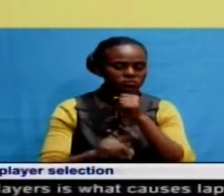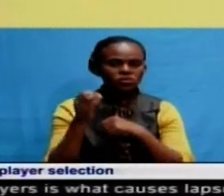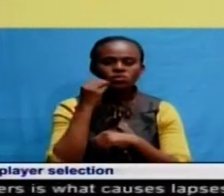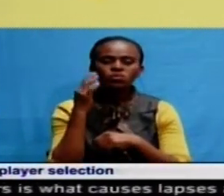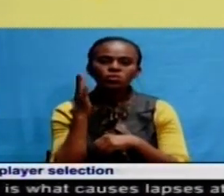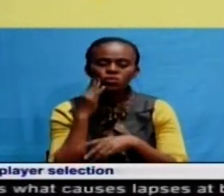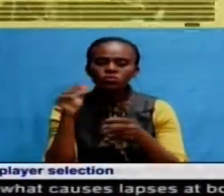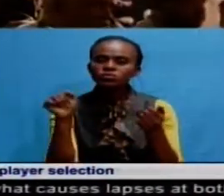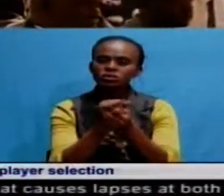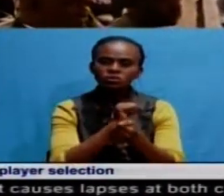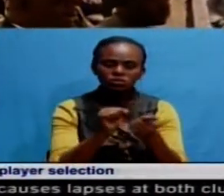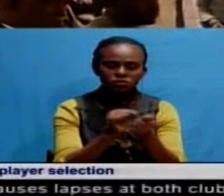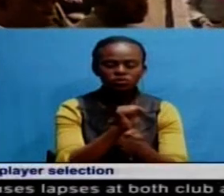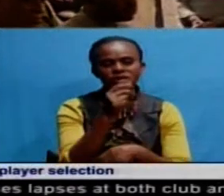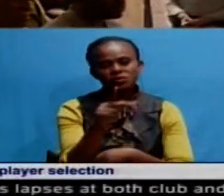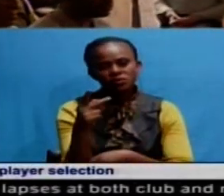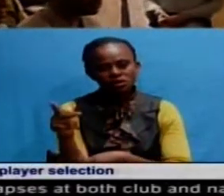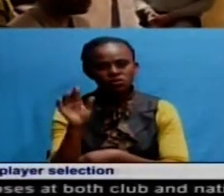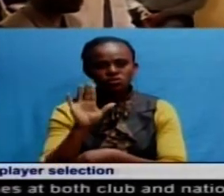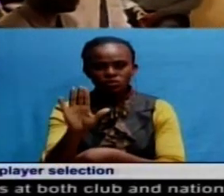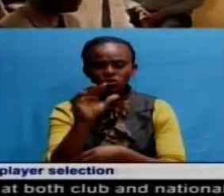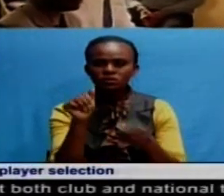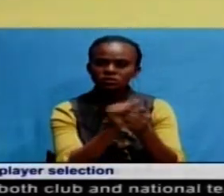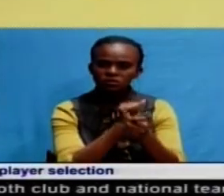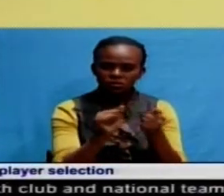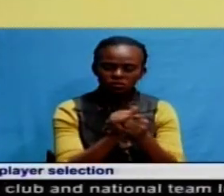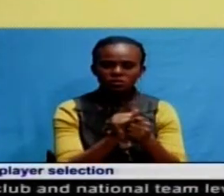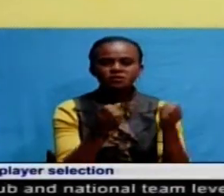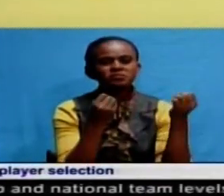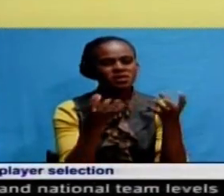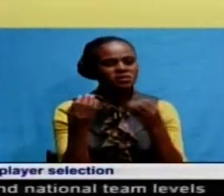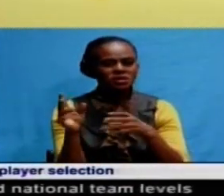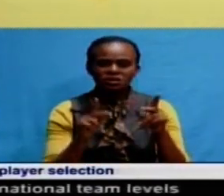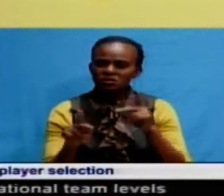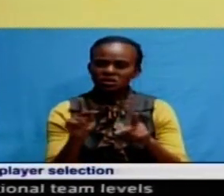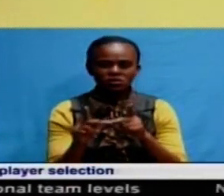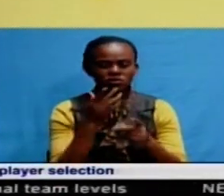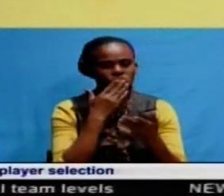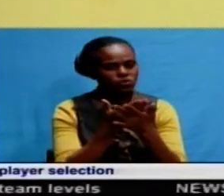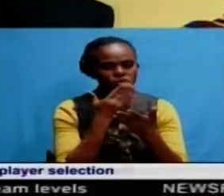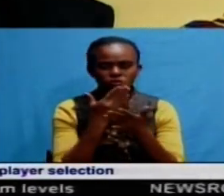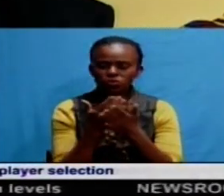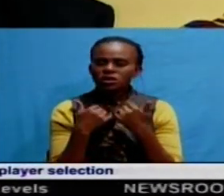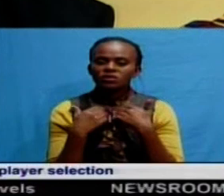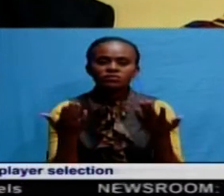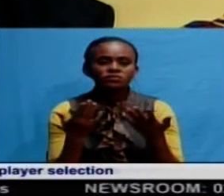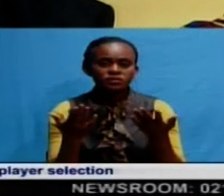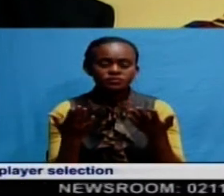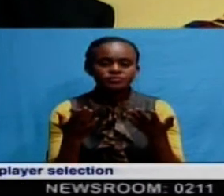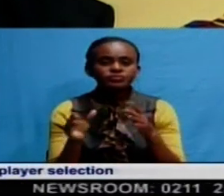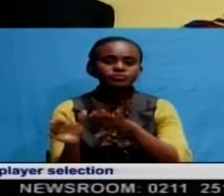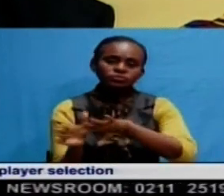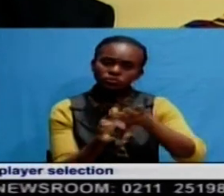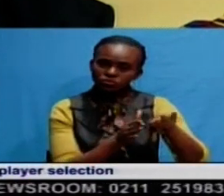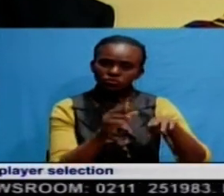a lot of properties were destroyed, some were even stabbed, they were even admitted in the hospital. Chairperson